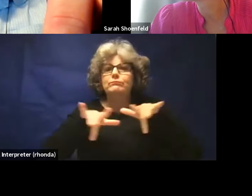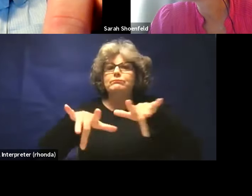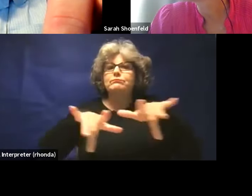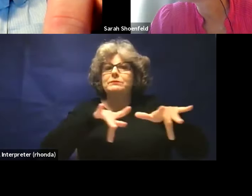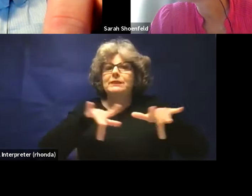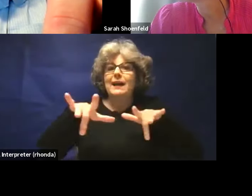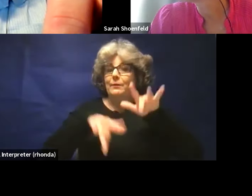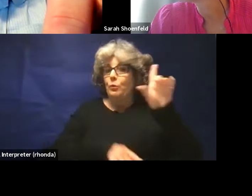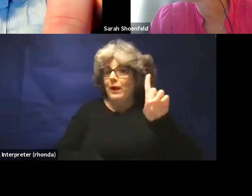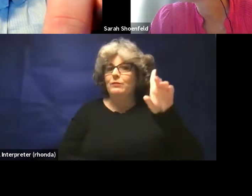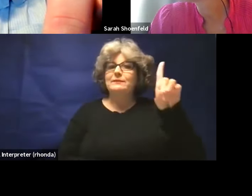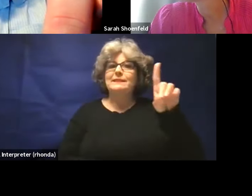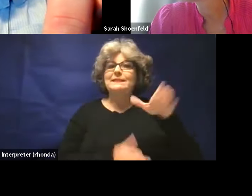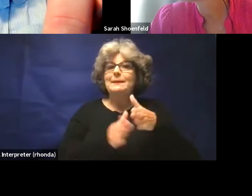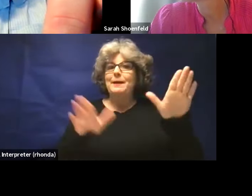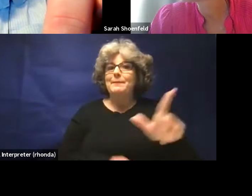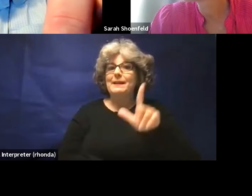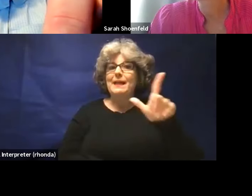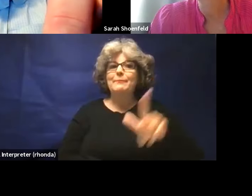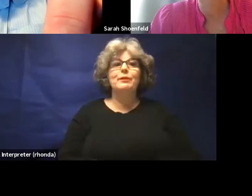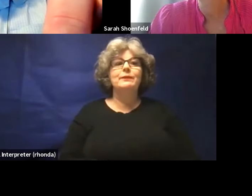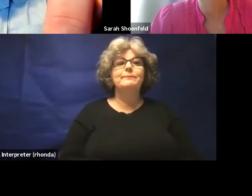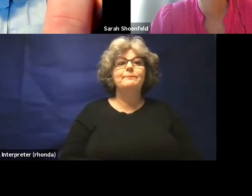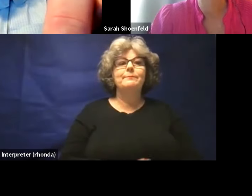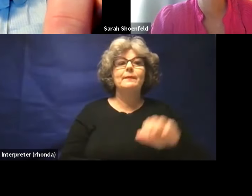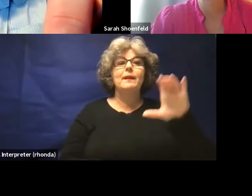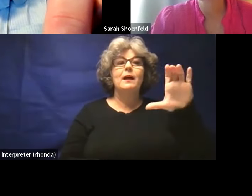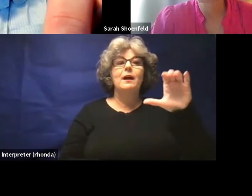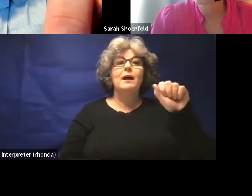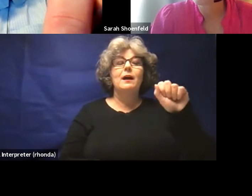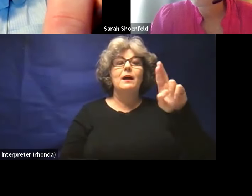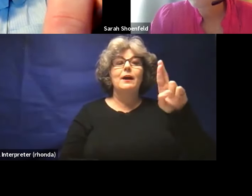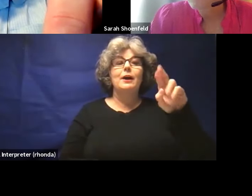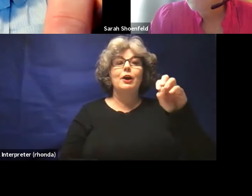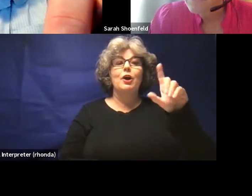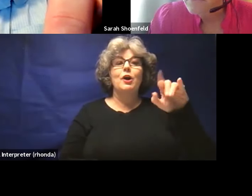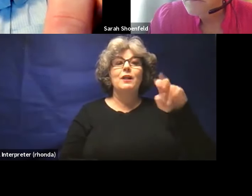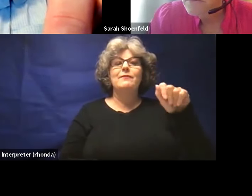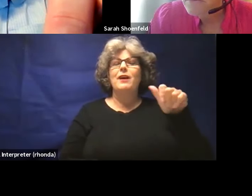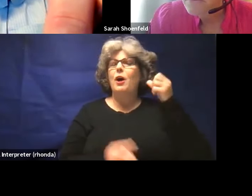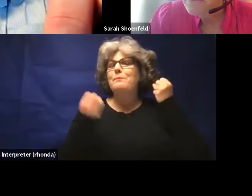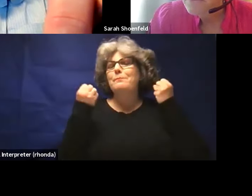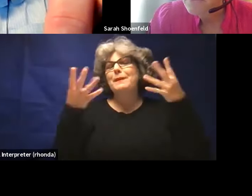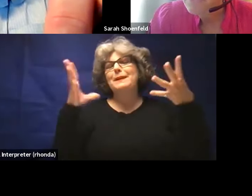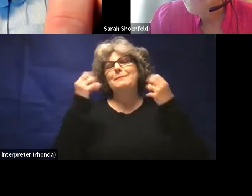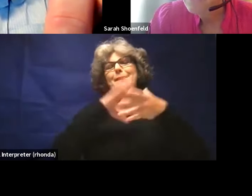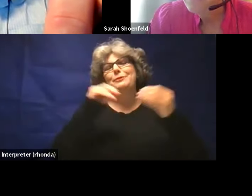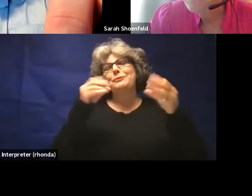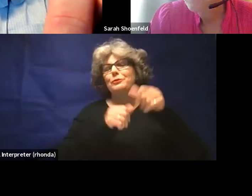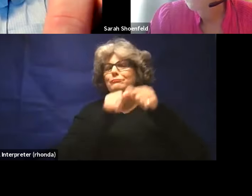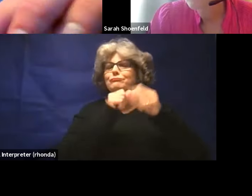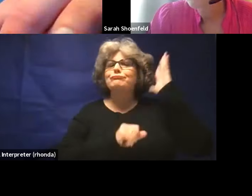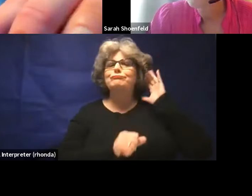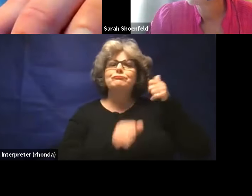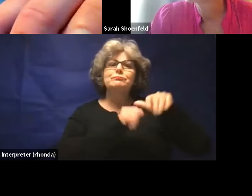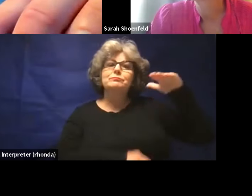at the DC Public Library. Huh. There's so many stories you could keep on going. I can remember back when I was a kid, we